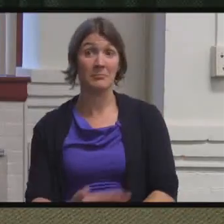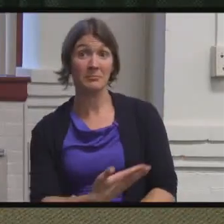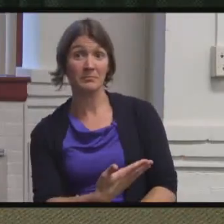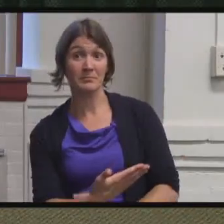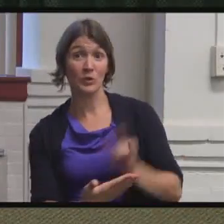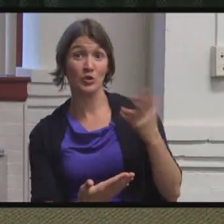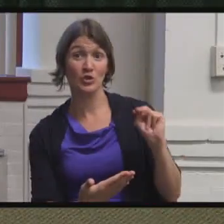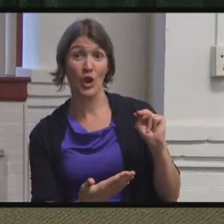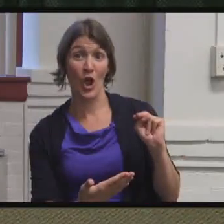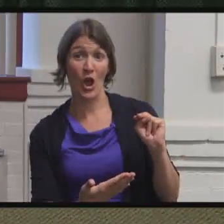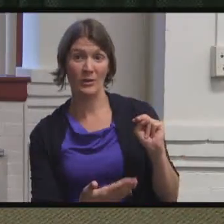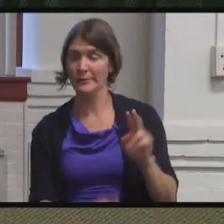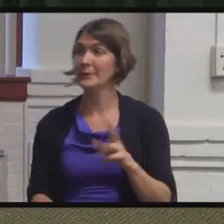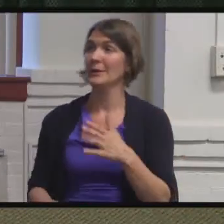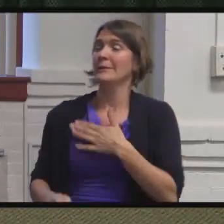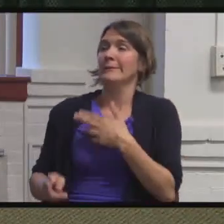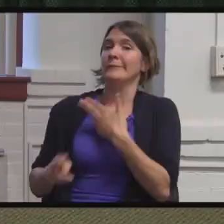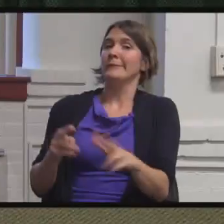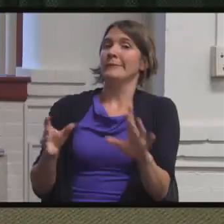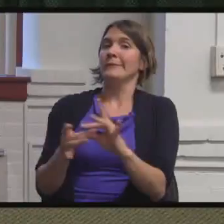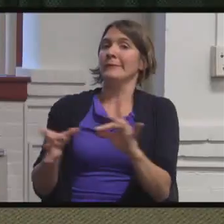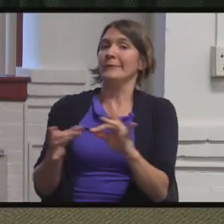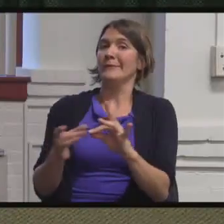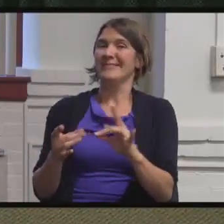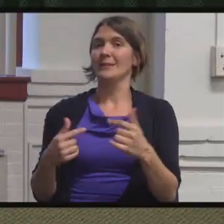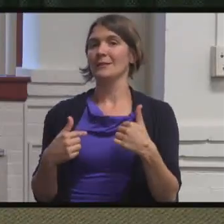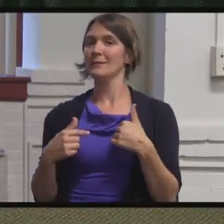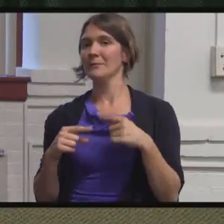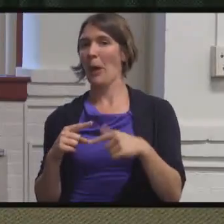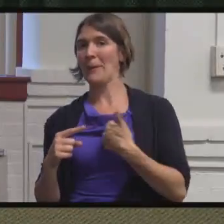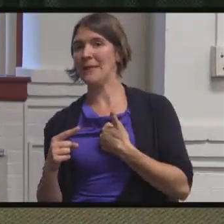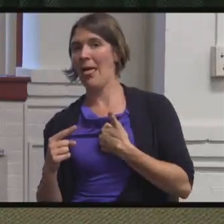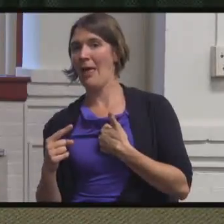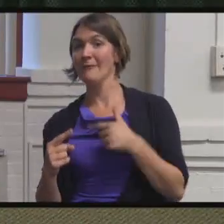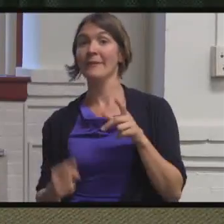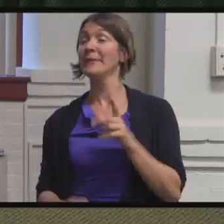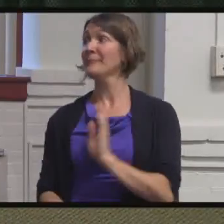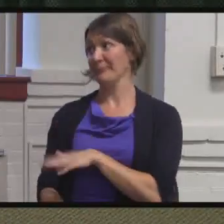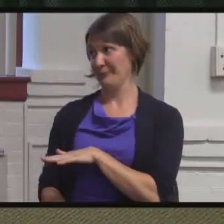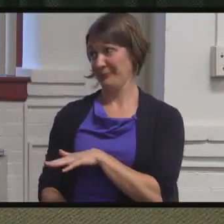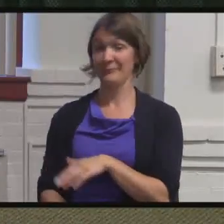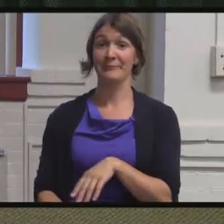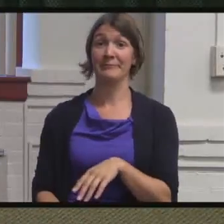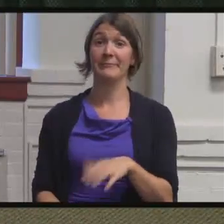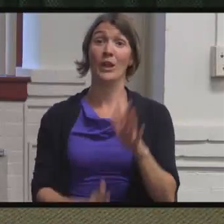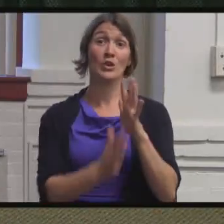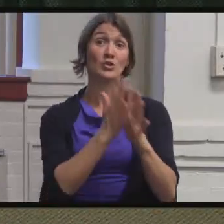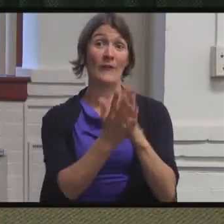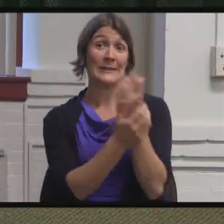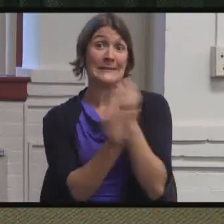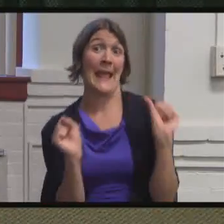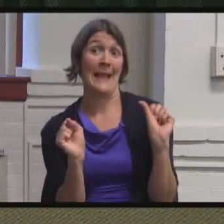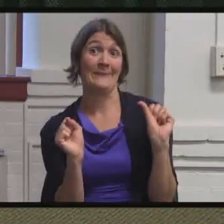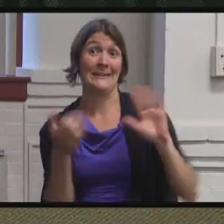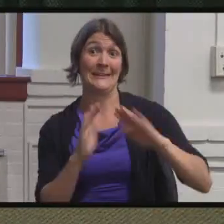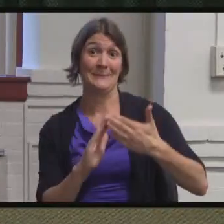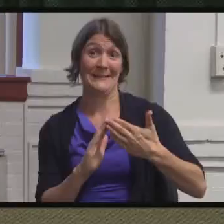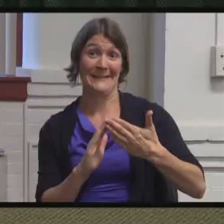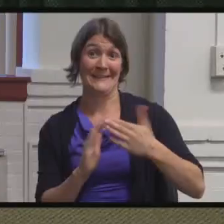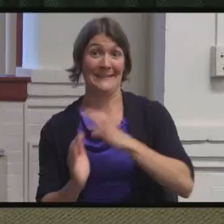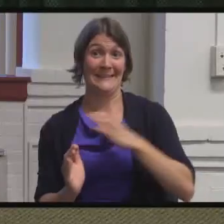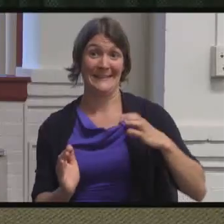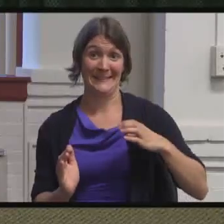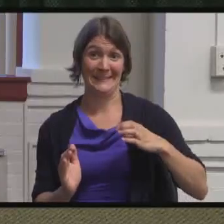John? Mine is just a little bit self-preserving here. Donna, it's the Traffic Safety Committee meeting that's going to be